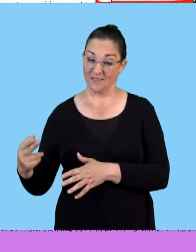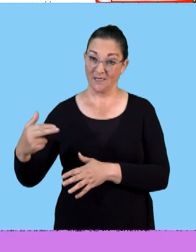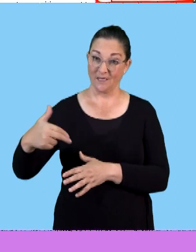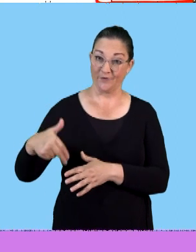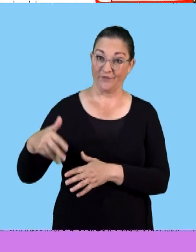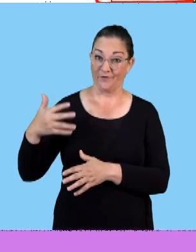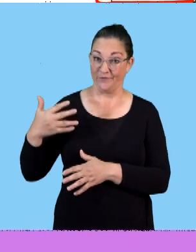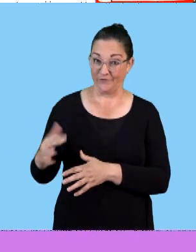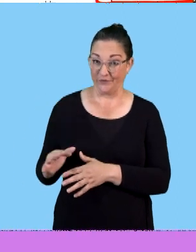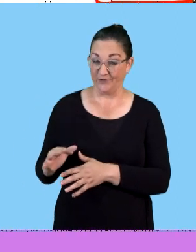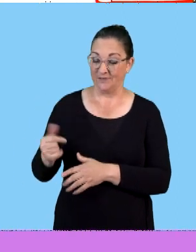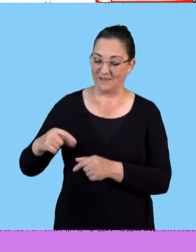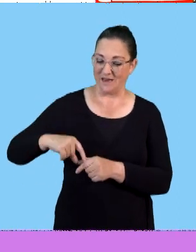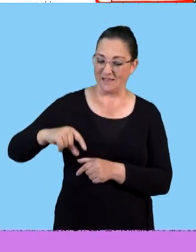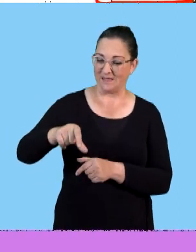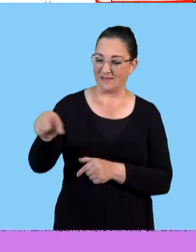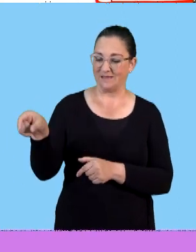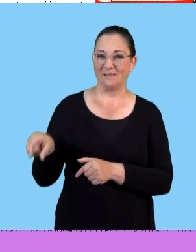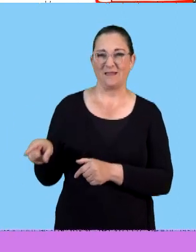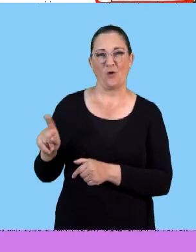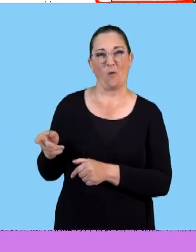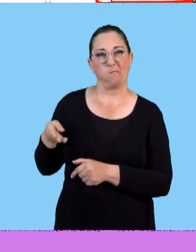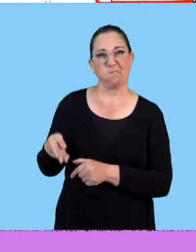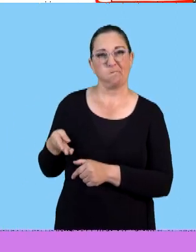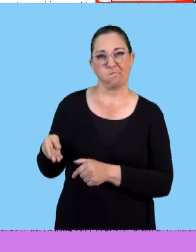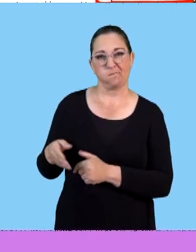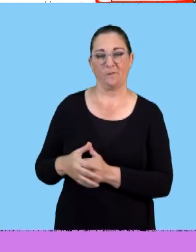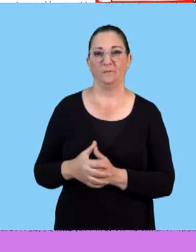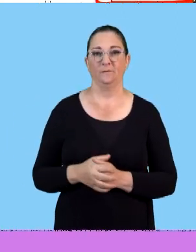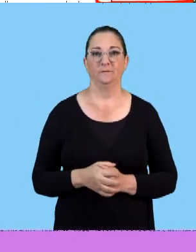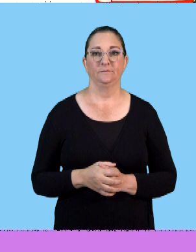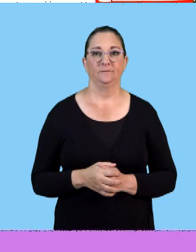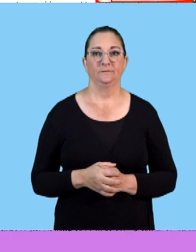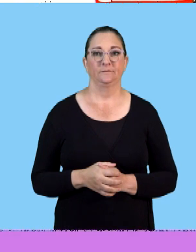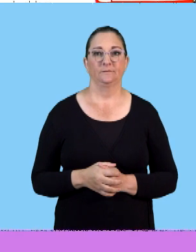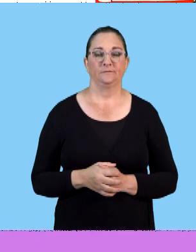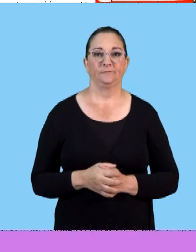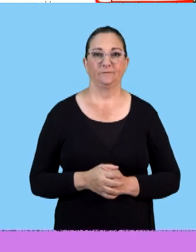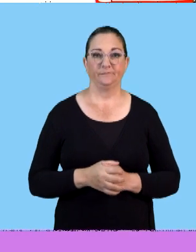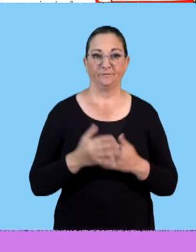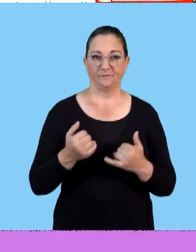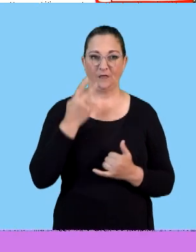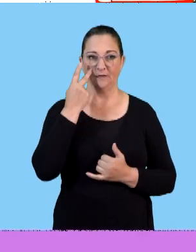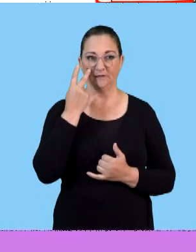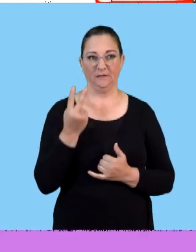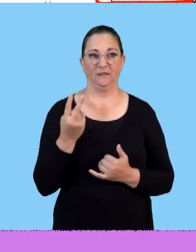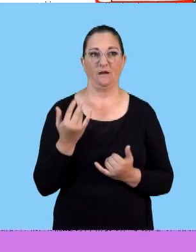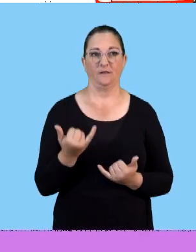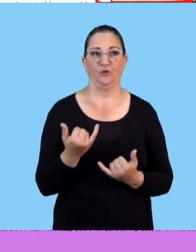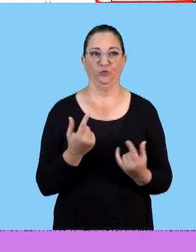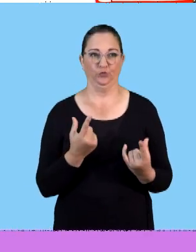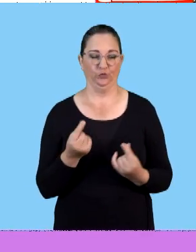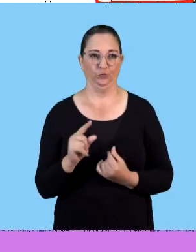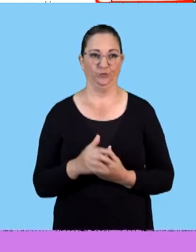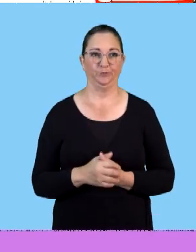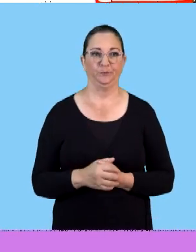one complete stocking from 2 rectangular pieces of fabric. Okay, now let's quickly start by